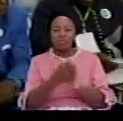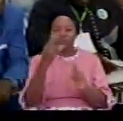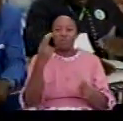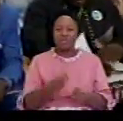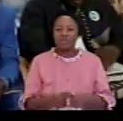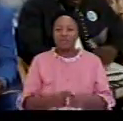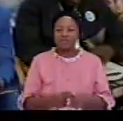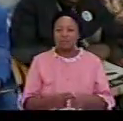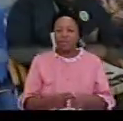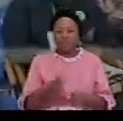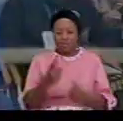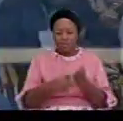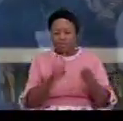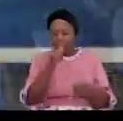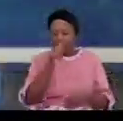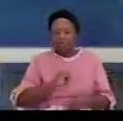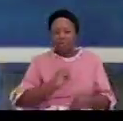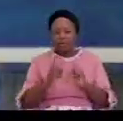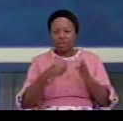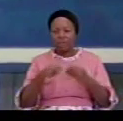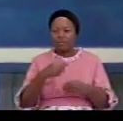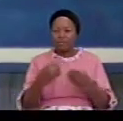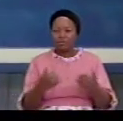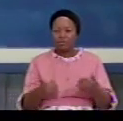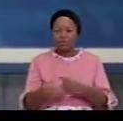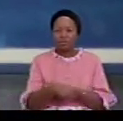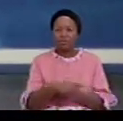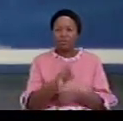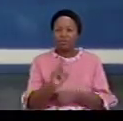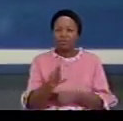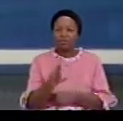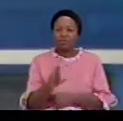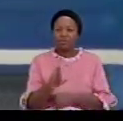What am I talking about today?